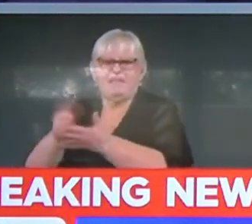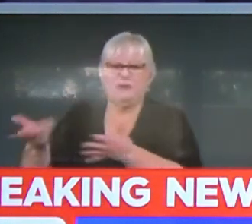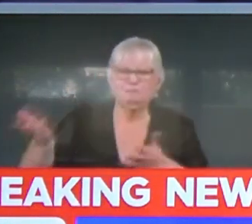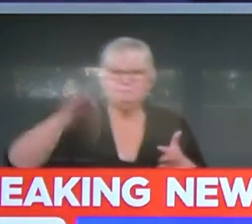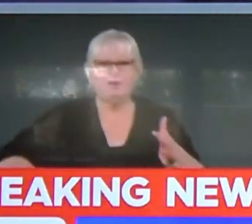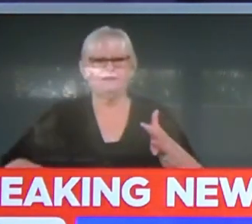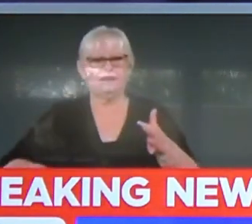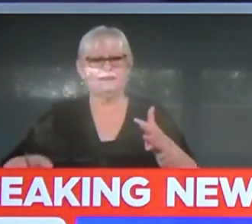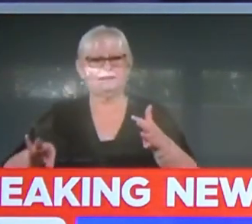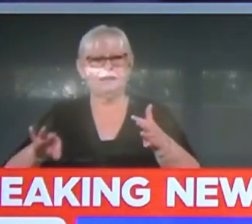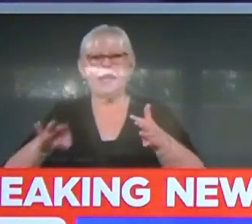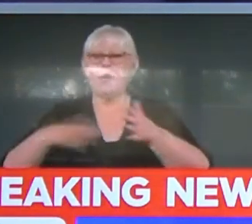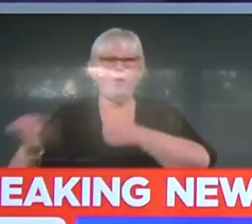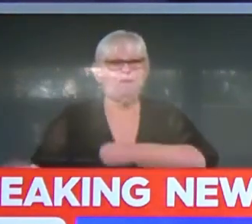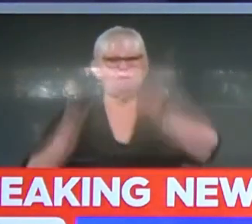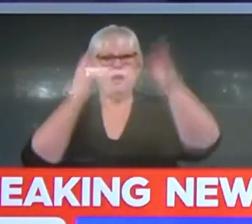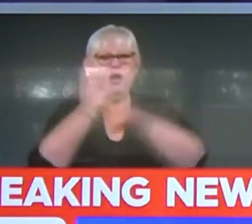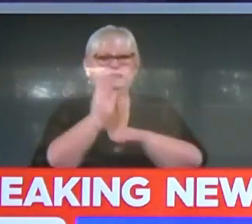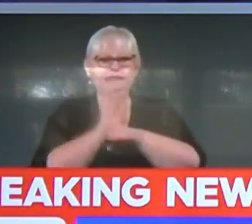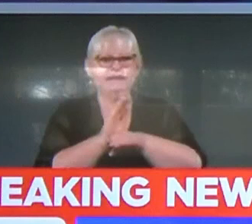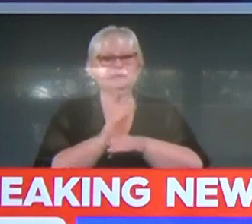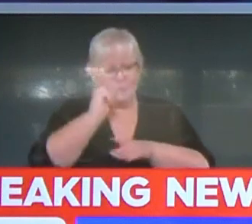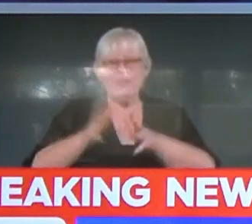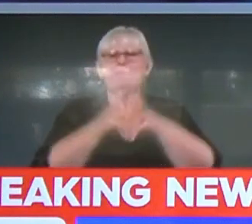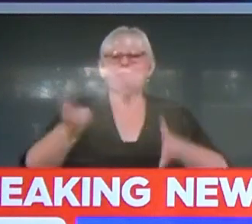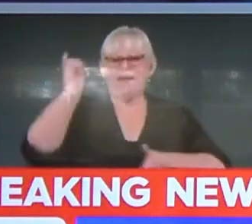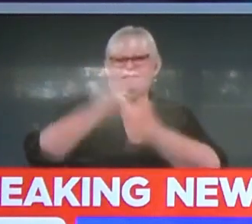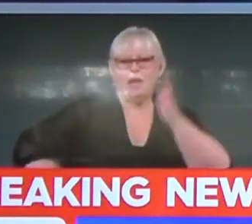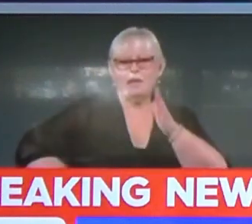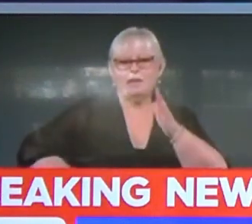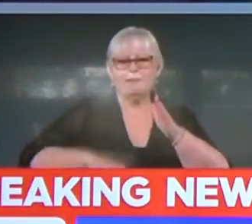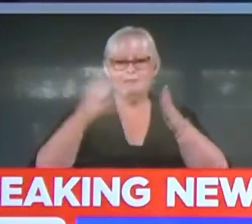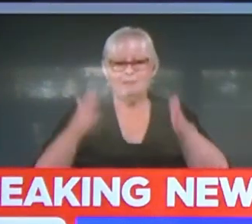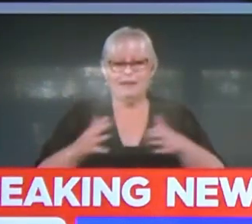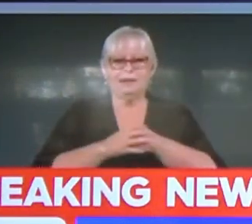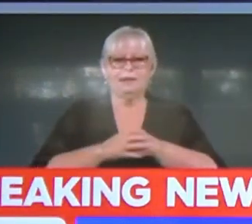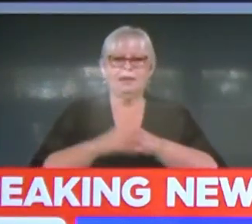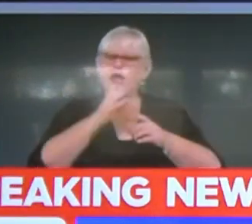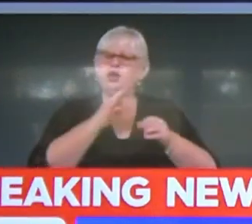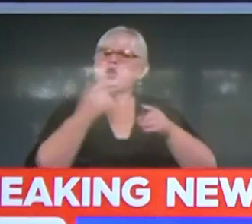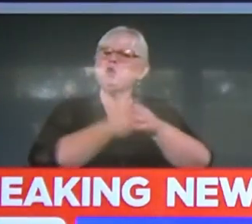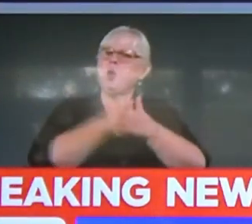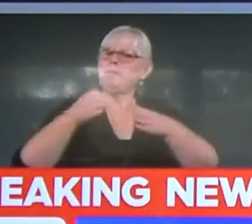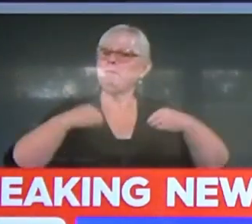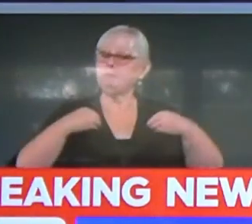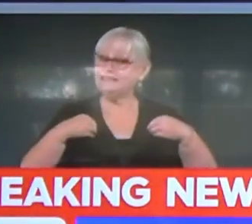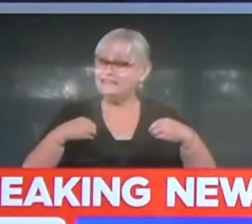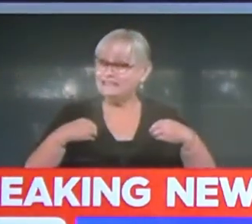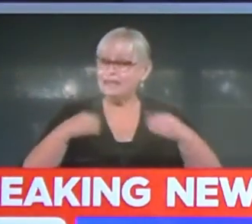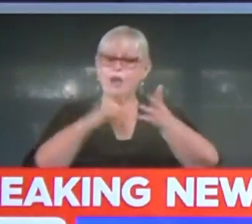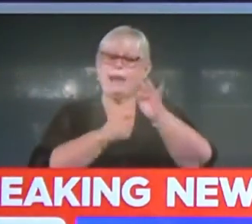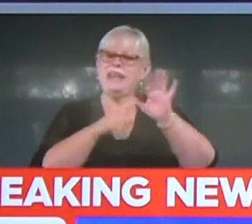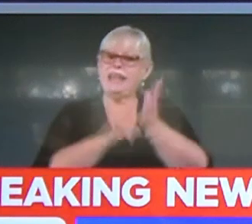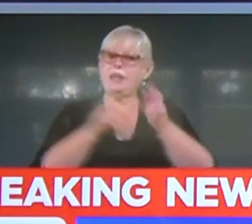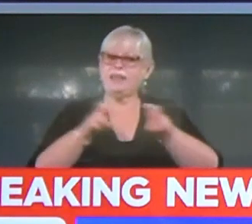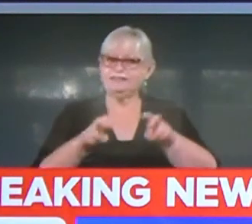and seeking to export them overseas. Now, it doesn't relate to normal commercial legal activities, but we have